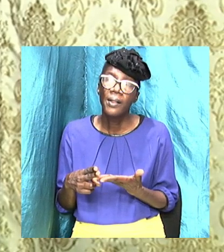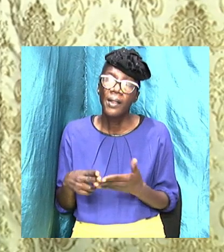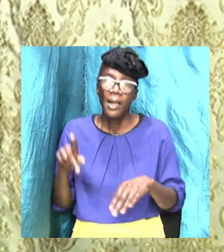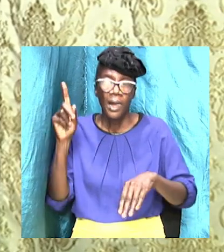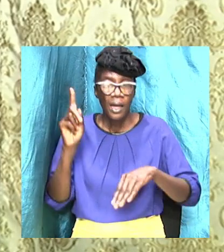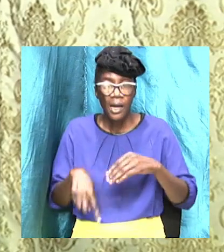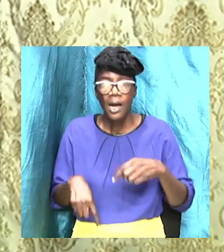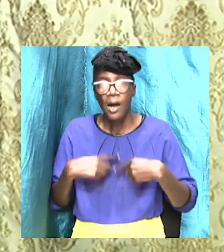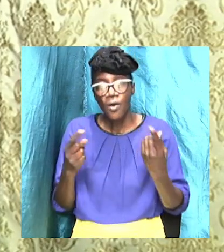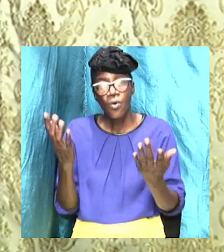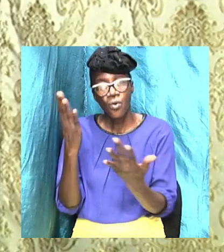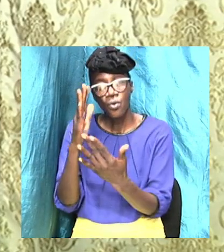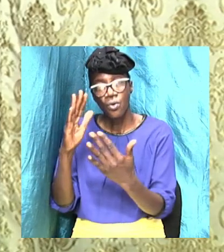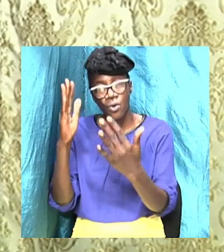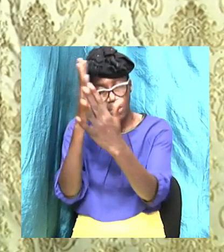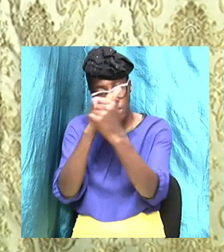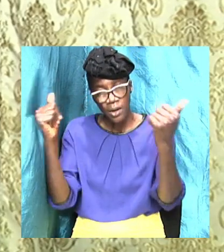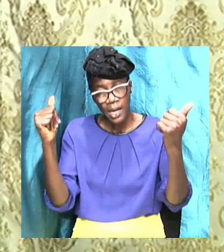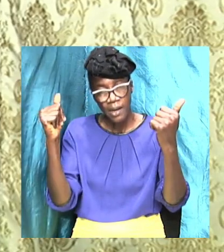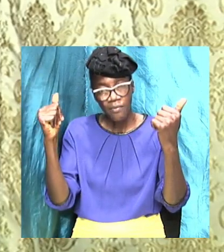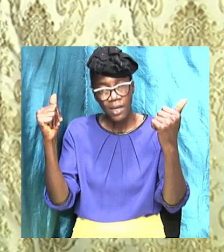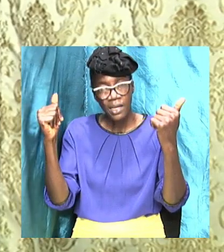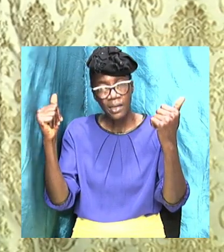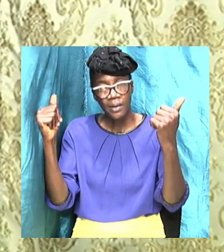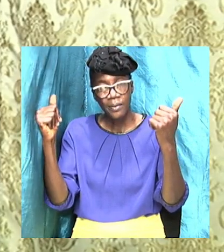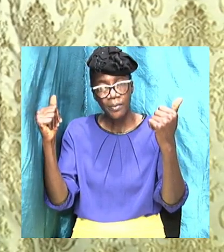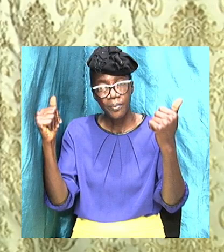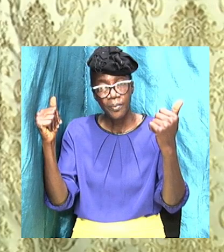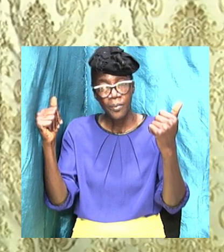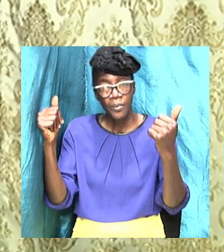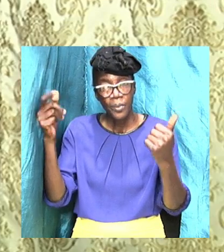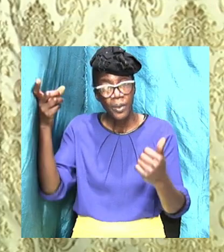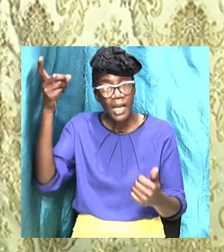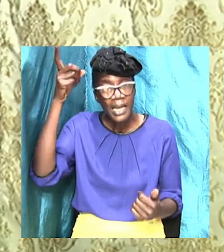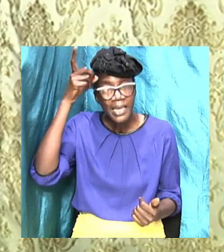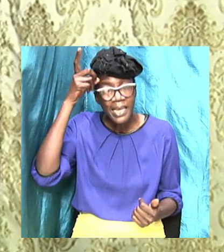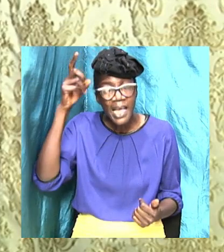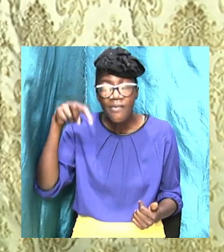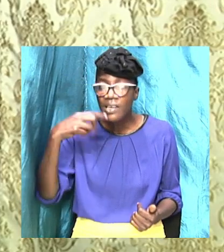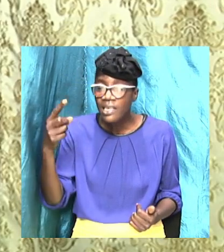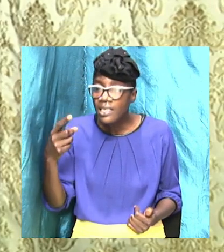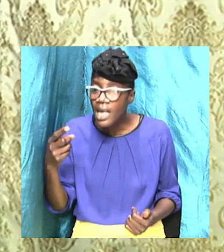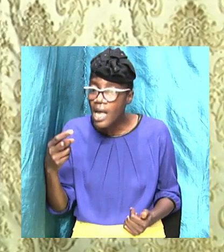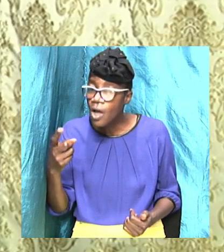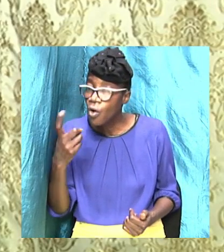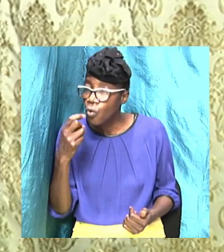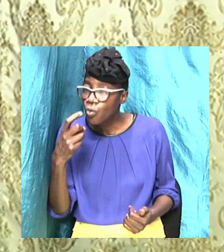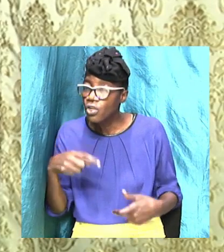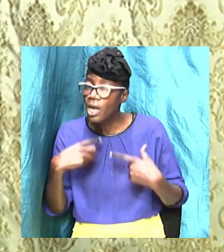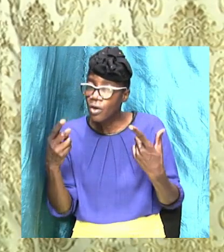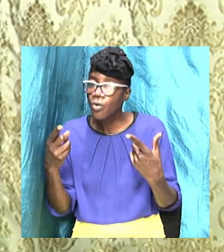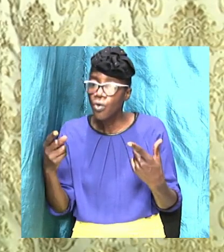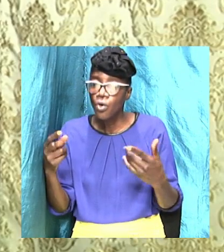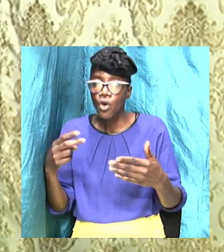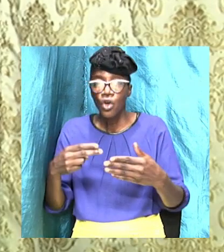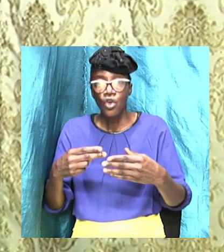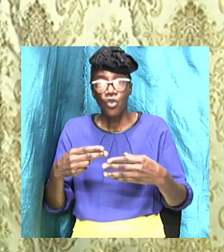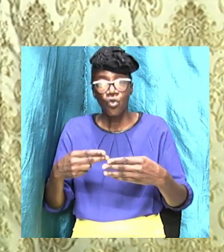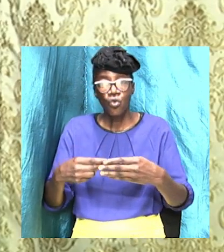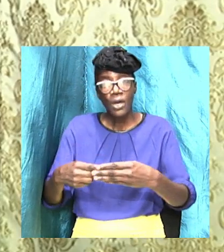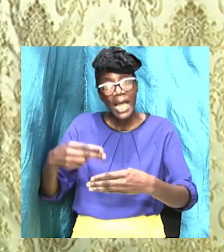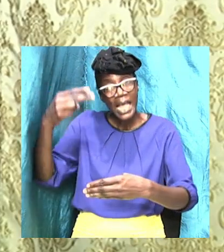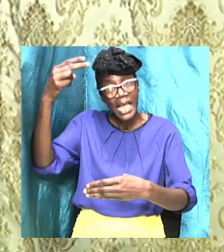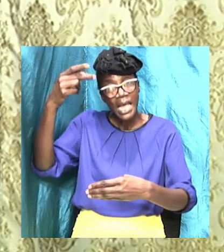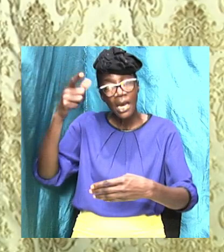go to heaven. David said, who shall ascend into the hill of the Lord? Or who shall